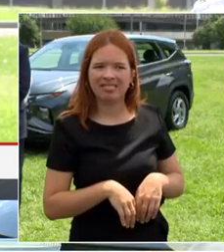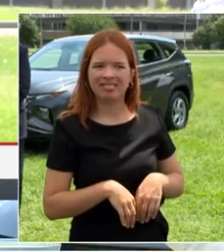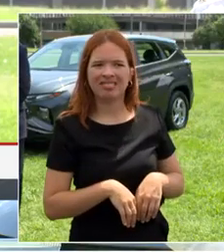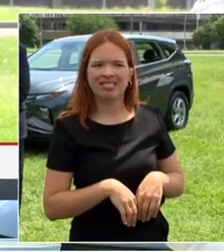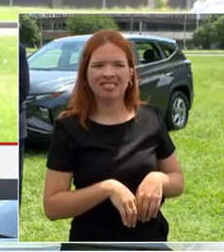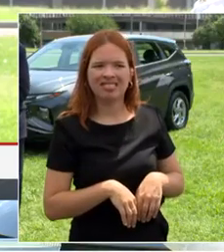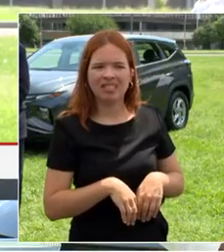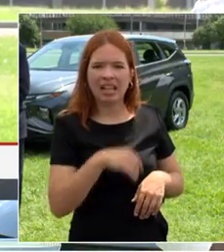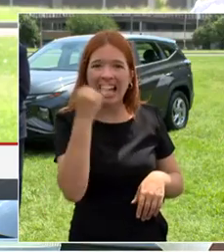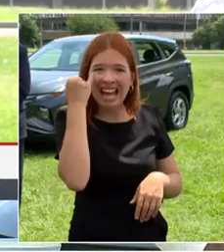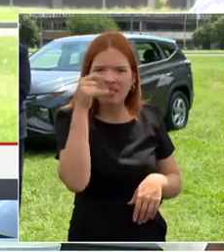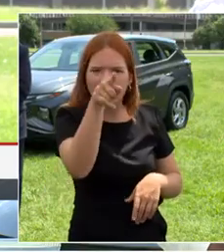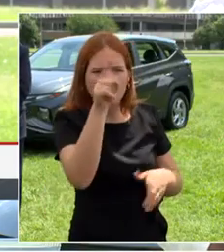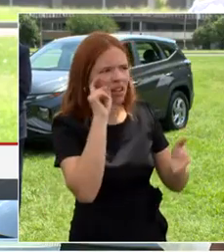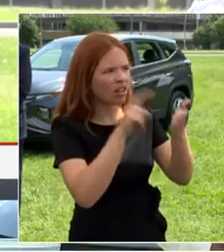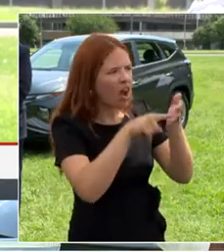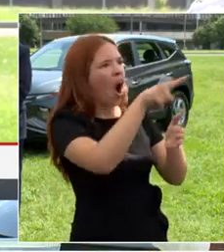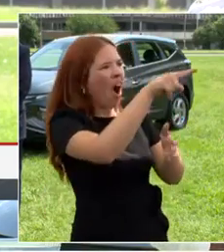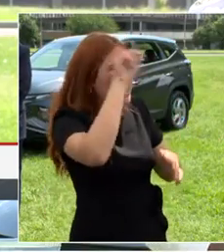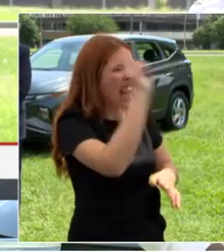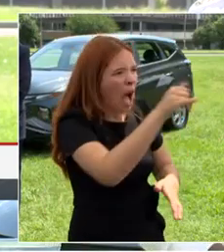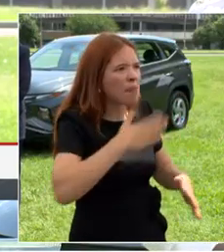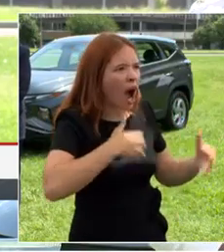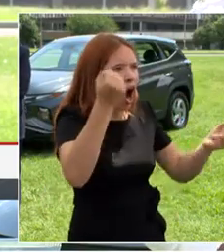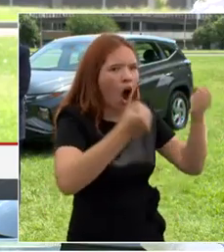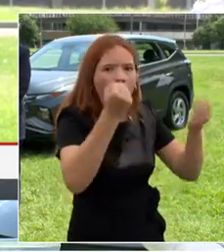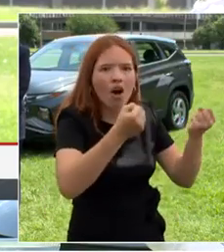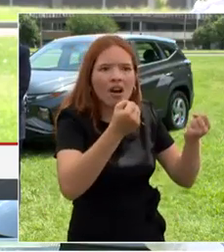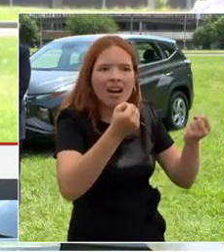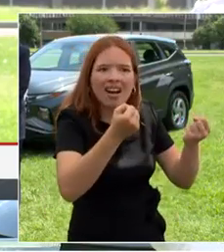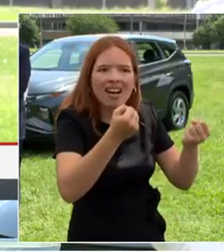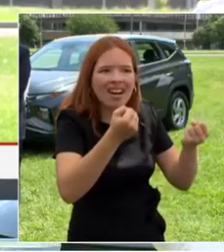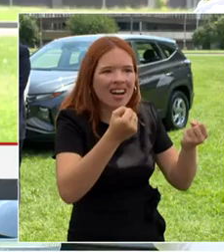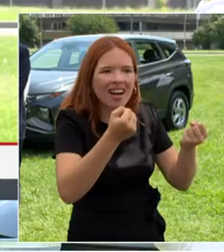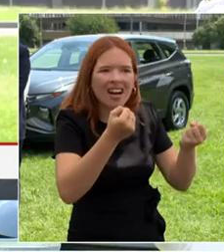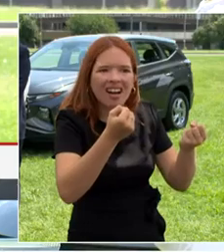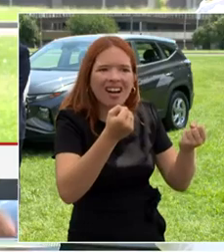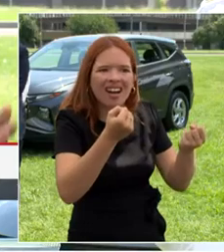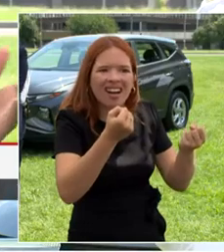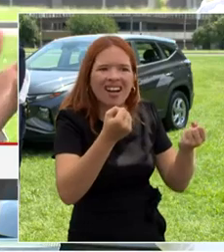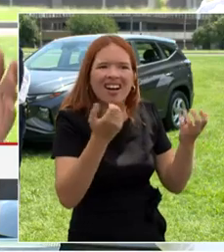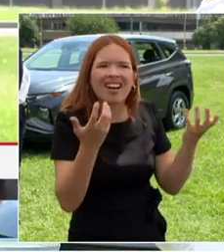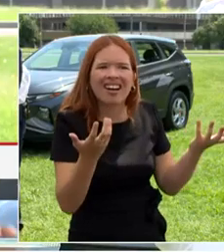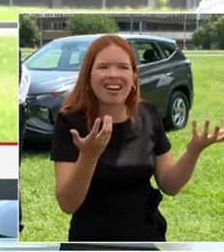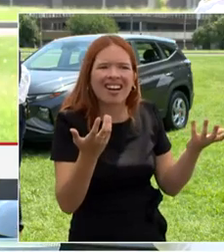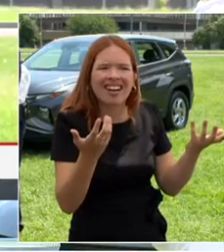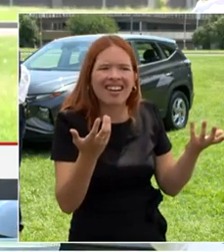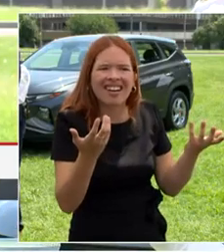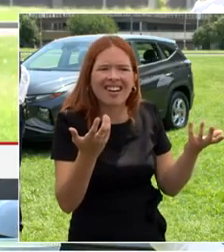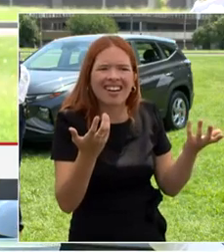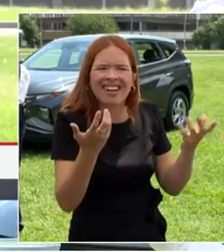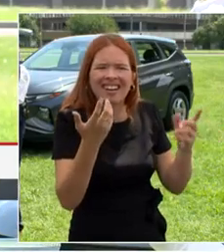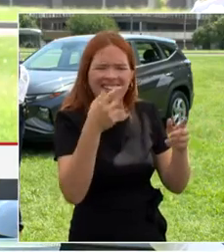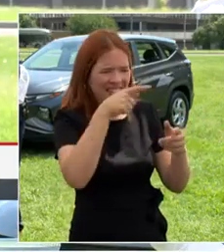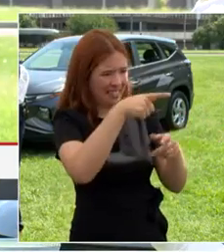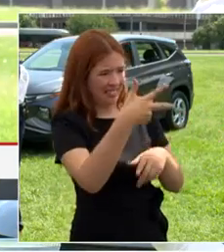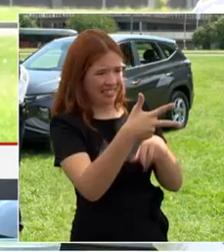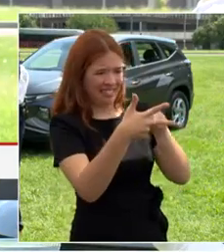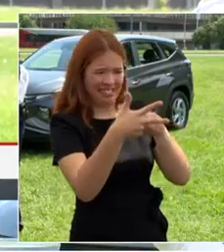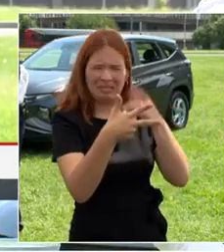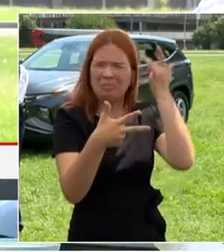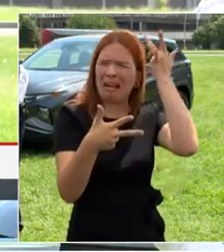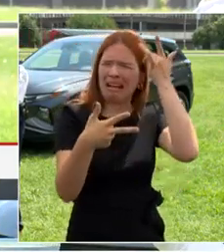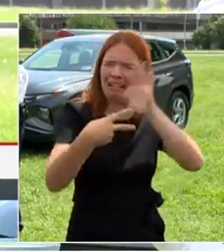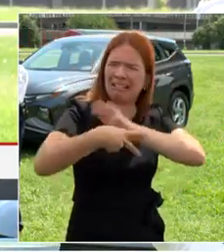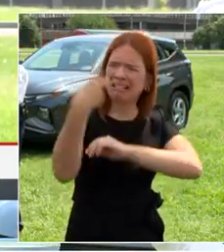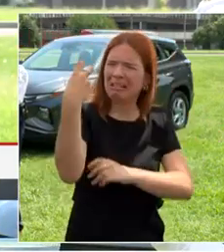commit crimes? And do we have numbers regarding both? So I thank you for the question. I think what is happening